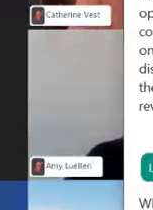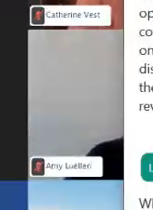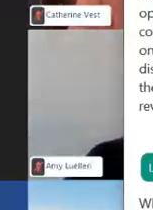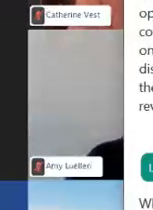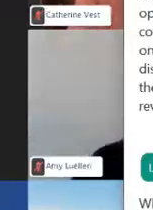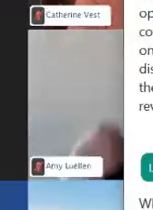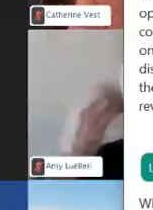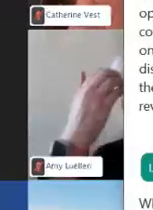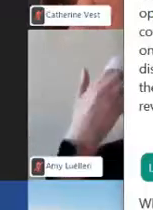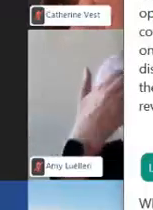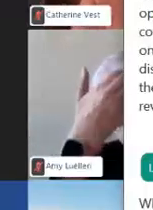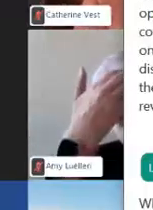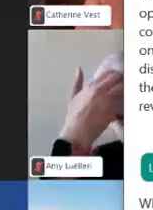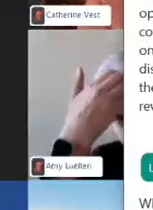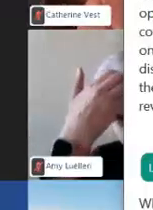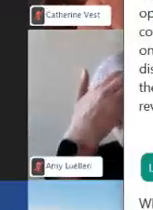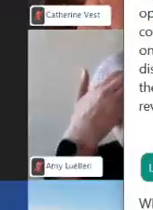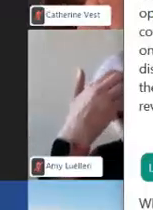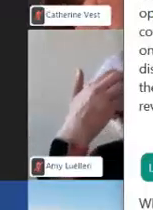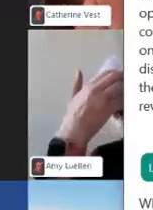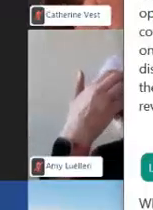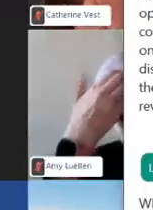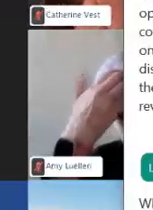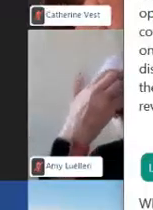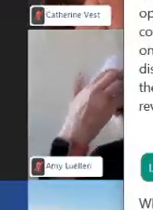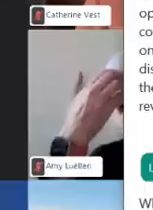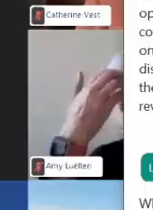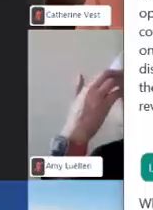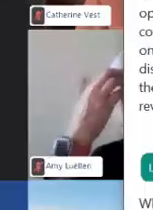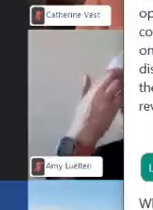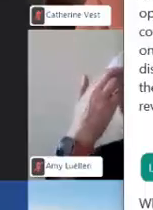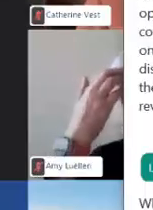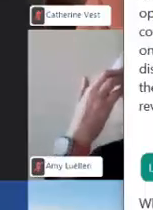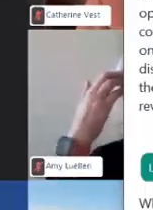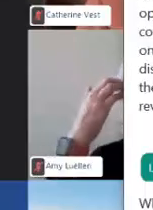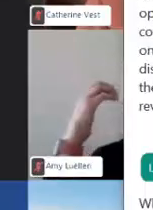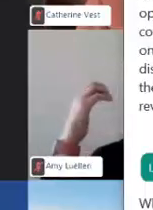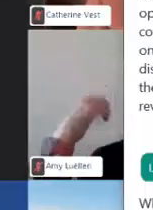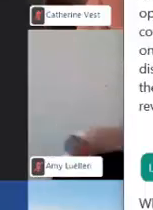at least once every spill. So every 3 years, when we write a new spill, we should have a new engagement plan that